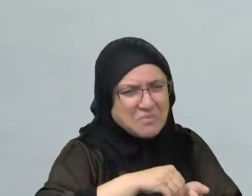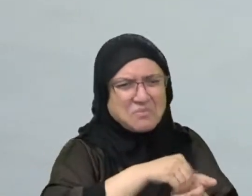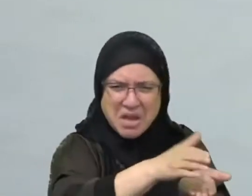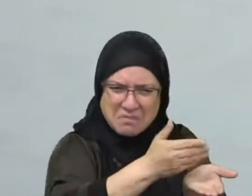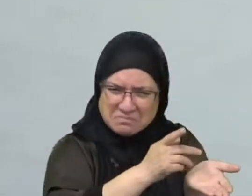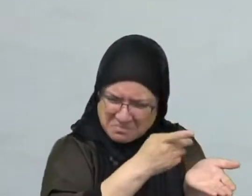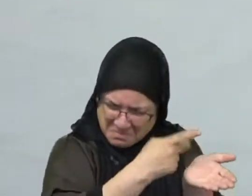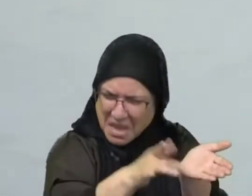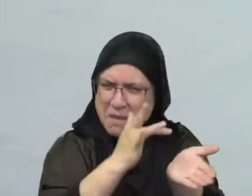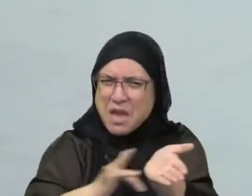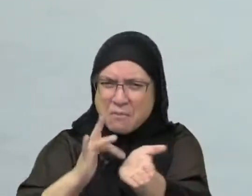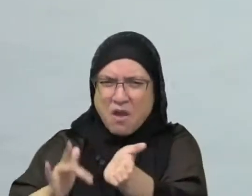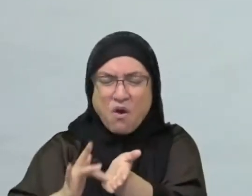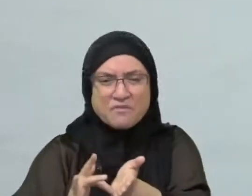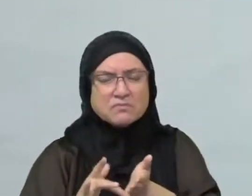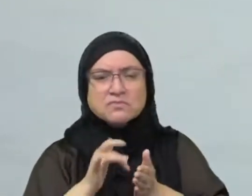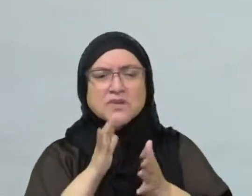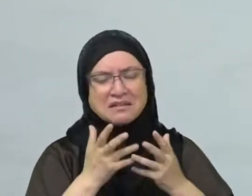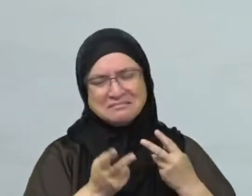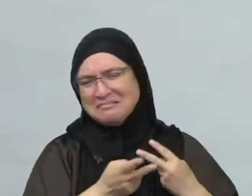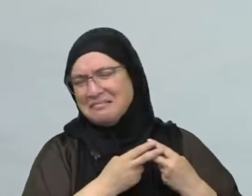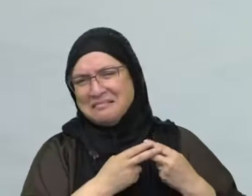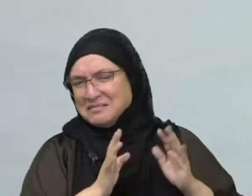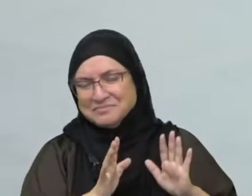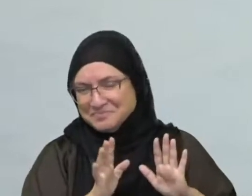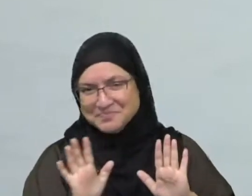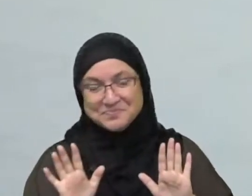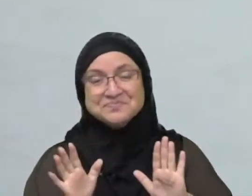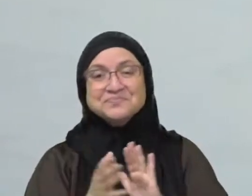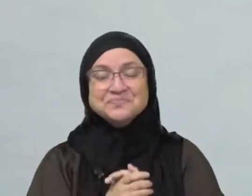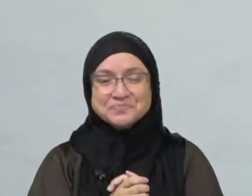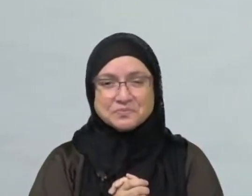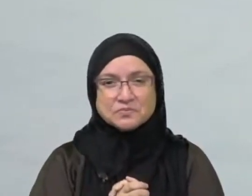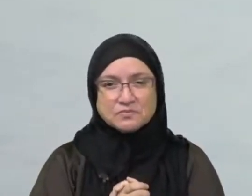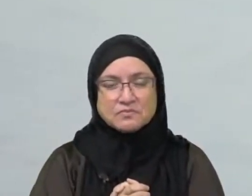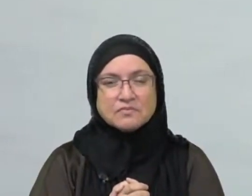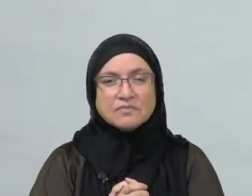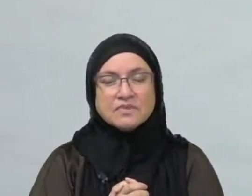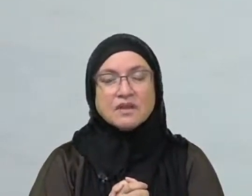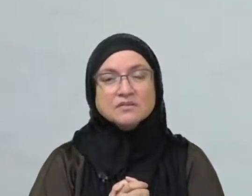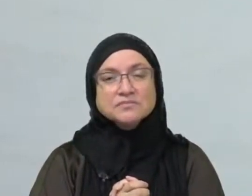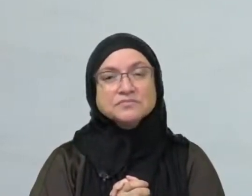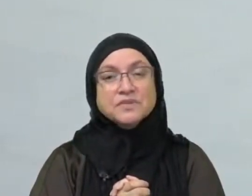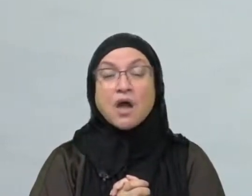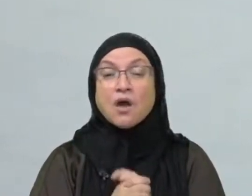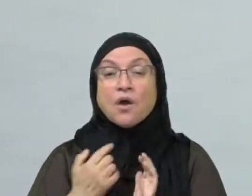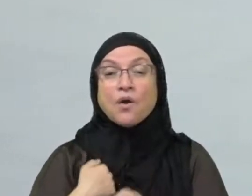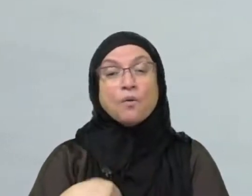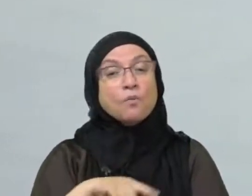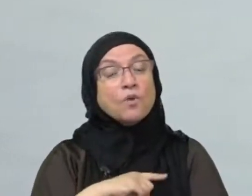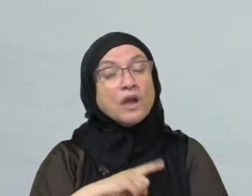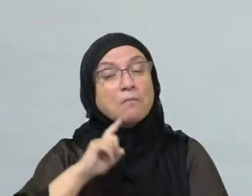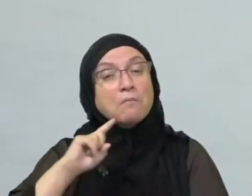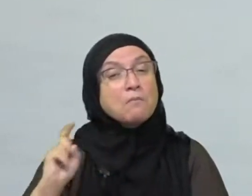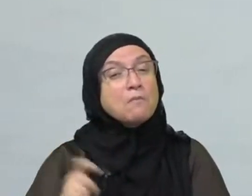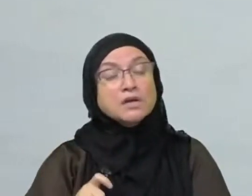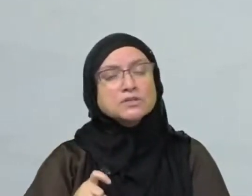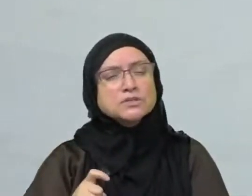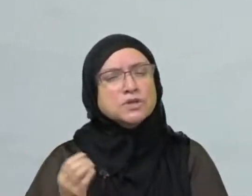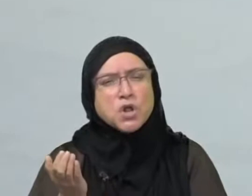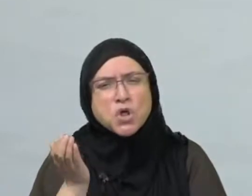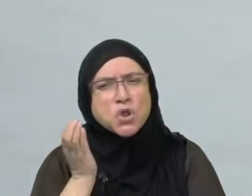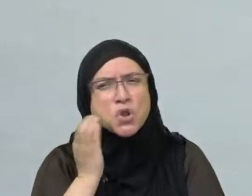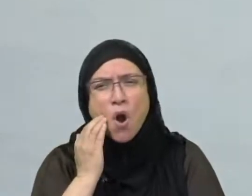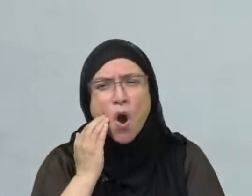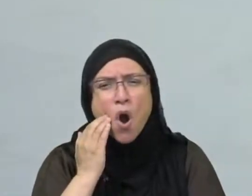only vulnerable to the Creator, and at the same time, they activate themselves towards those who have no choice and who are in a state of poverty and debt.